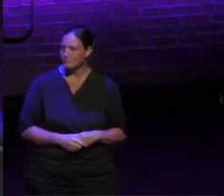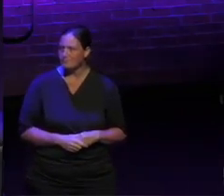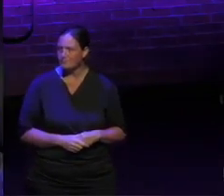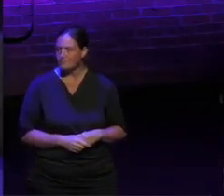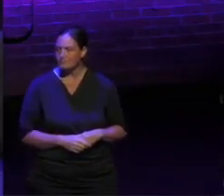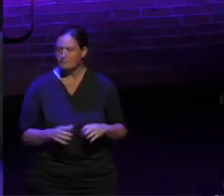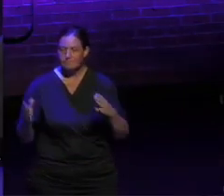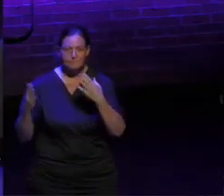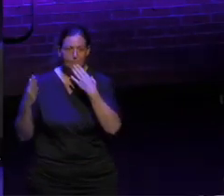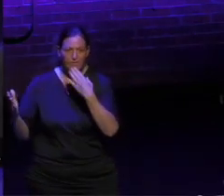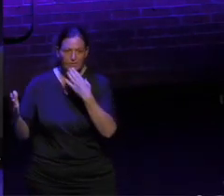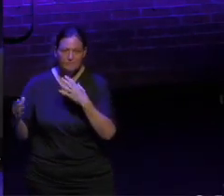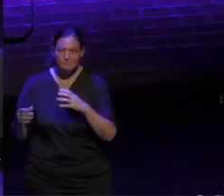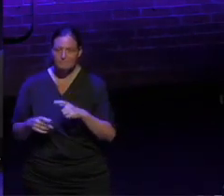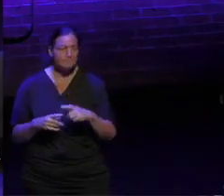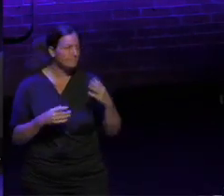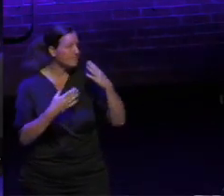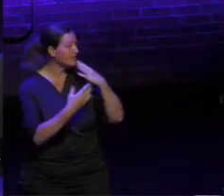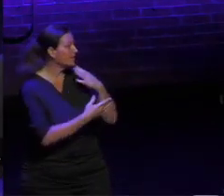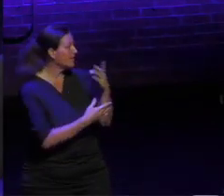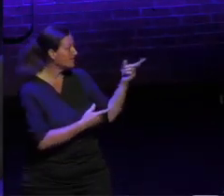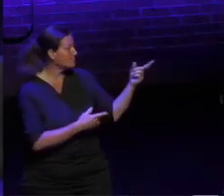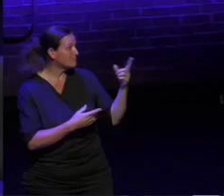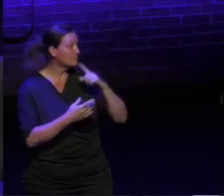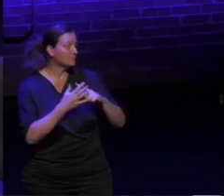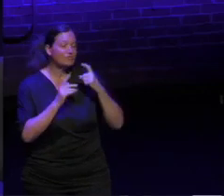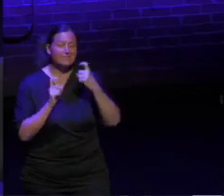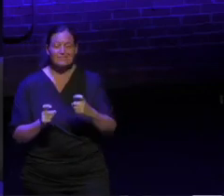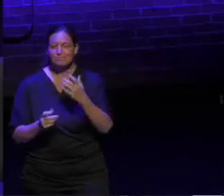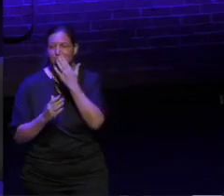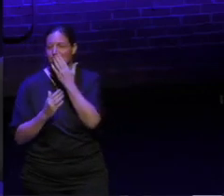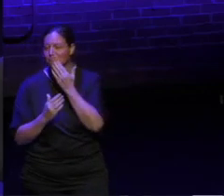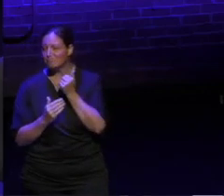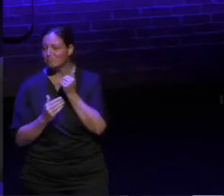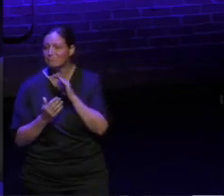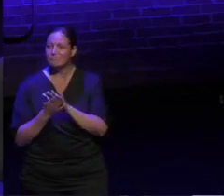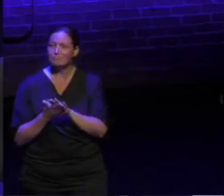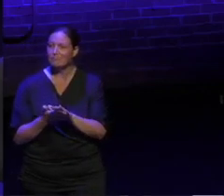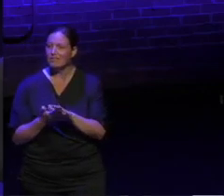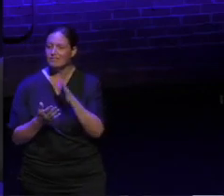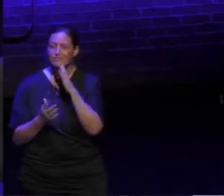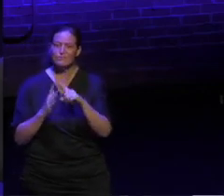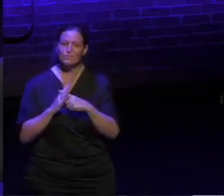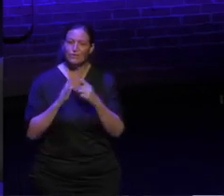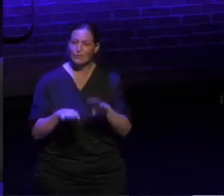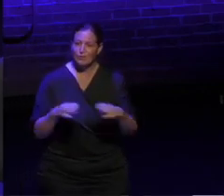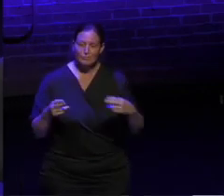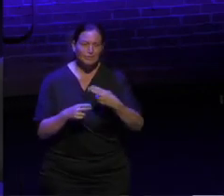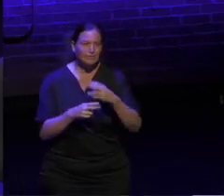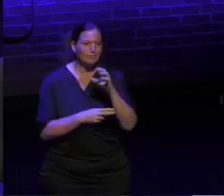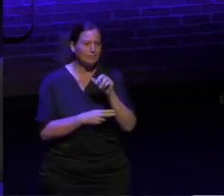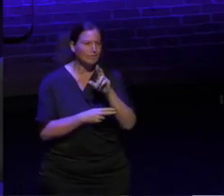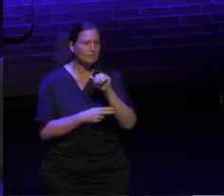All right. Thank you, Hank, and Candida Rose, thank you. What a gift. It was such a treat for us to start the evening out that way. My name is Eric